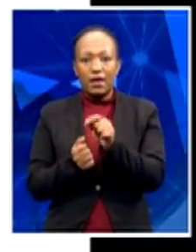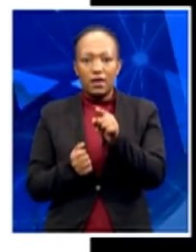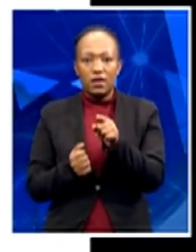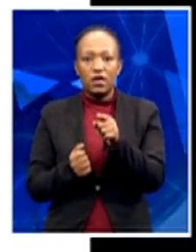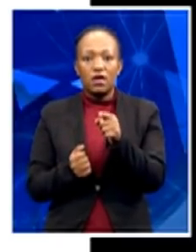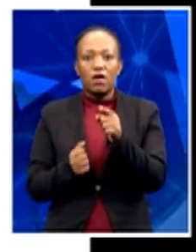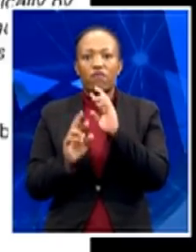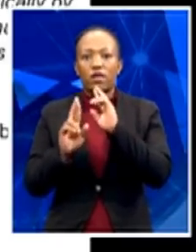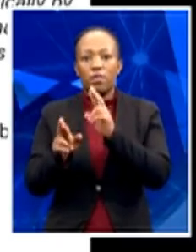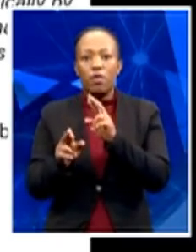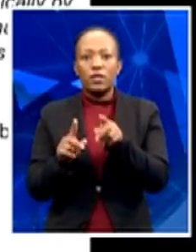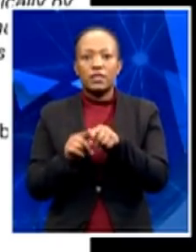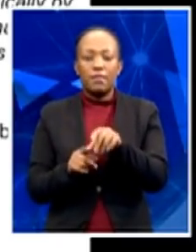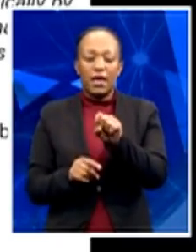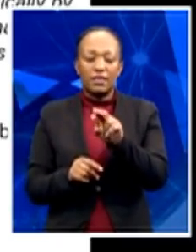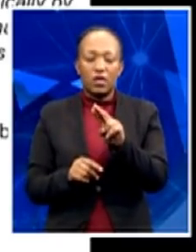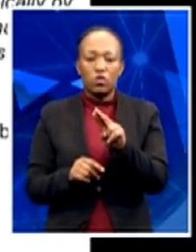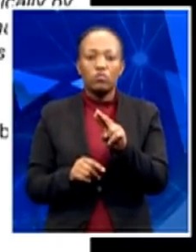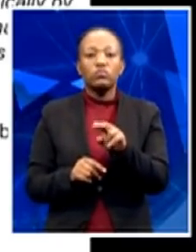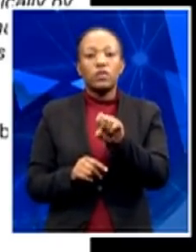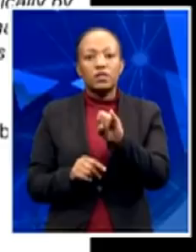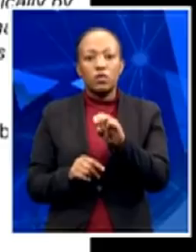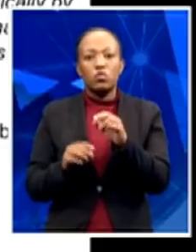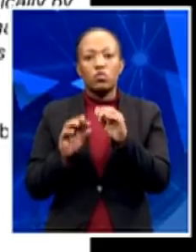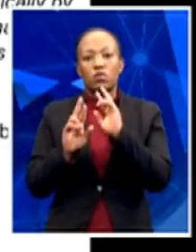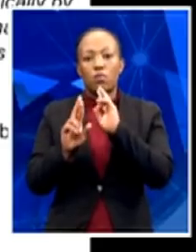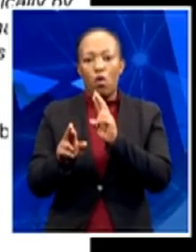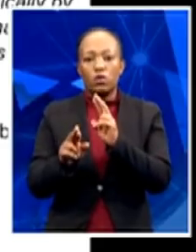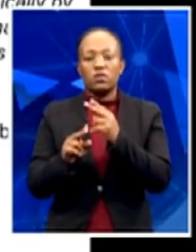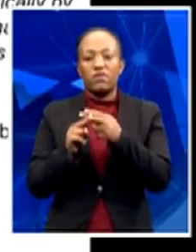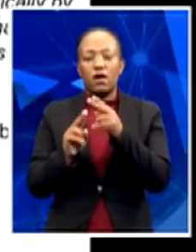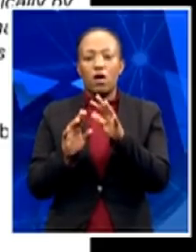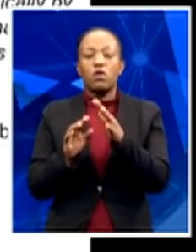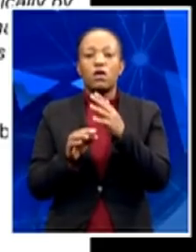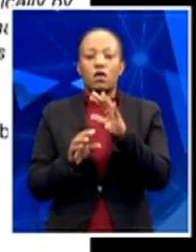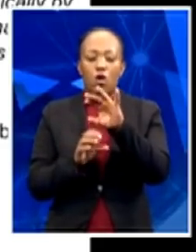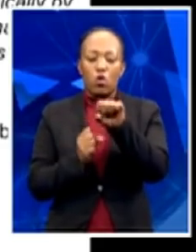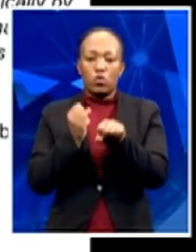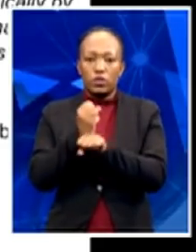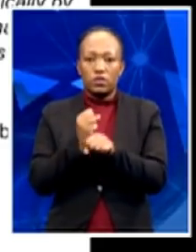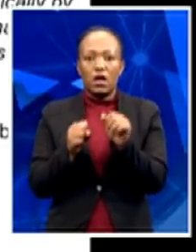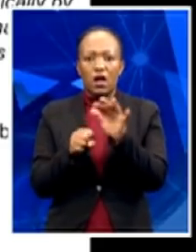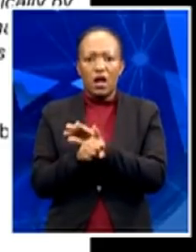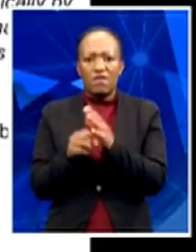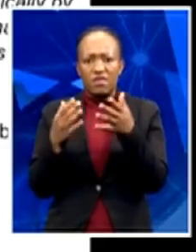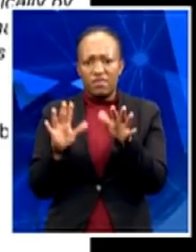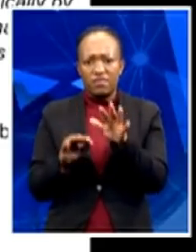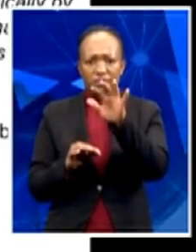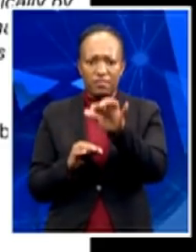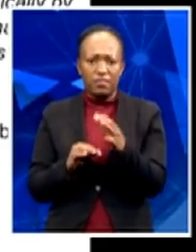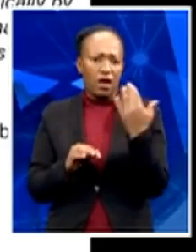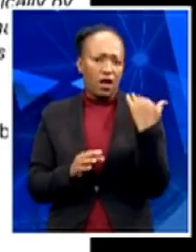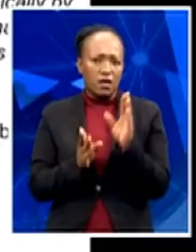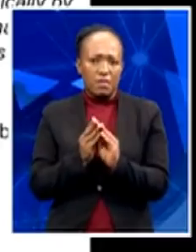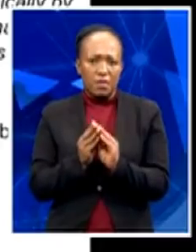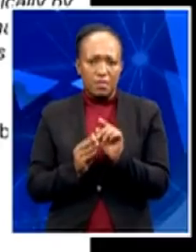then we'll come to the conclusion. This is what was already covered in the last meeting, that when we received